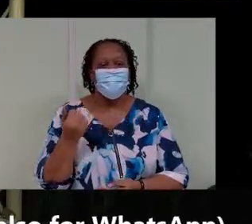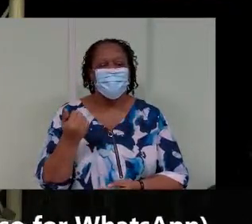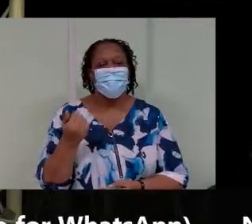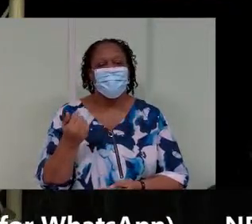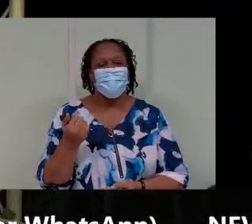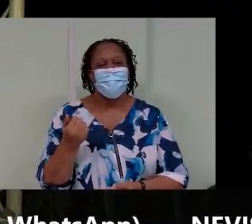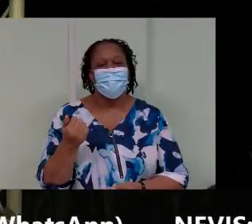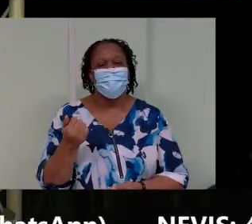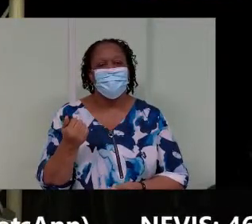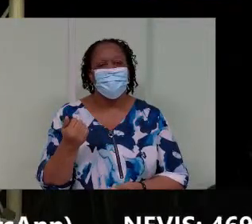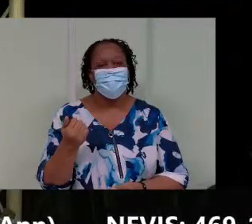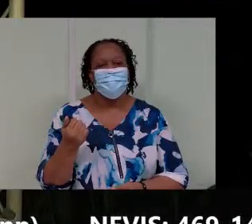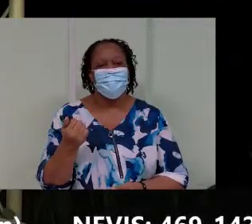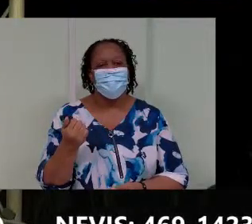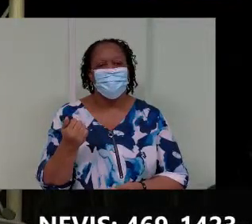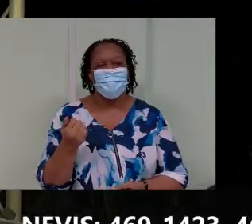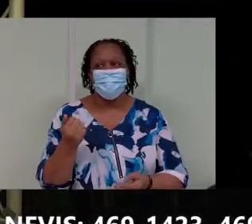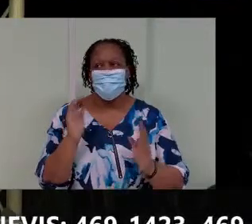these weekly